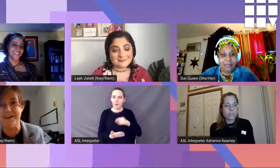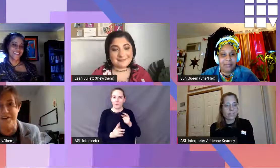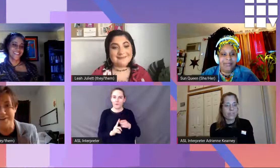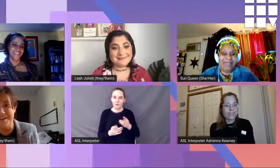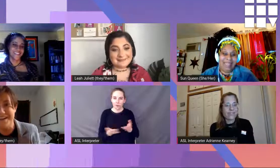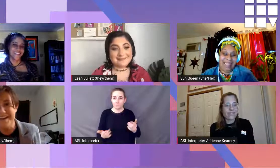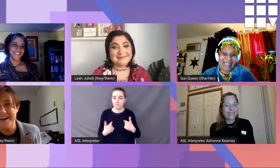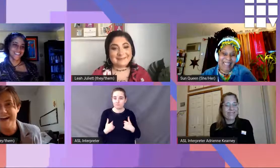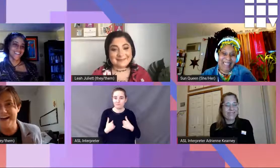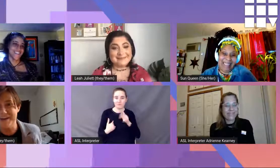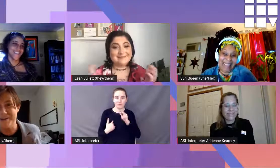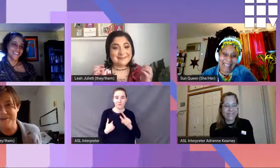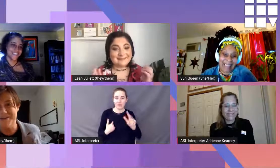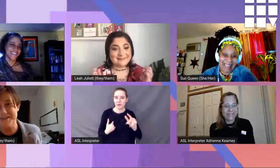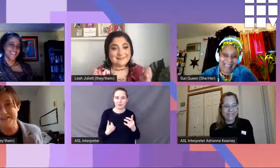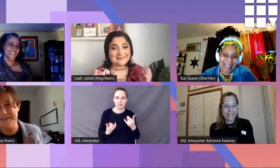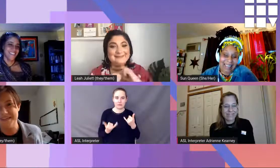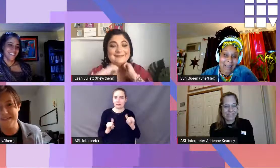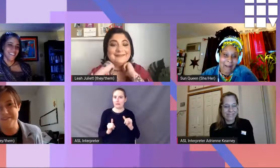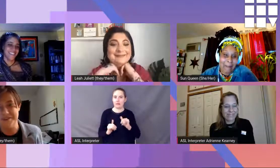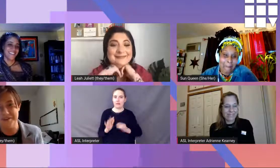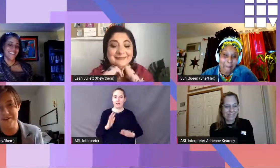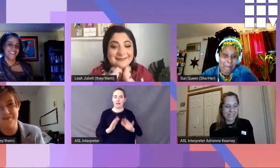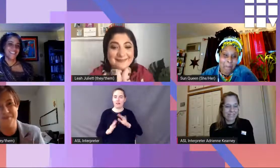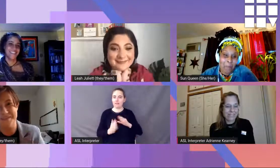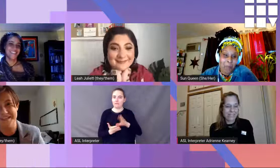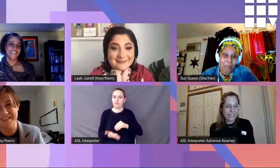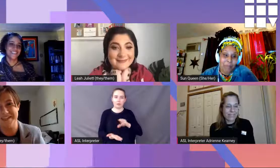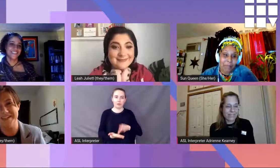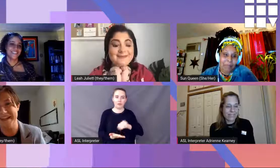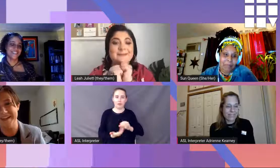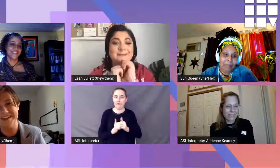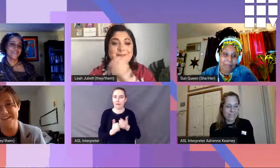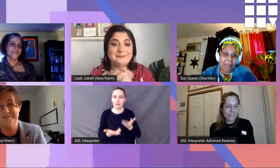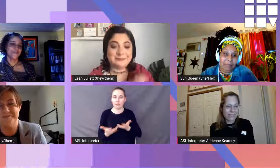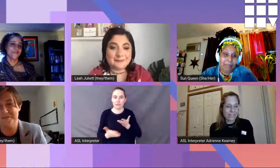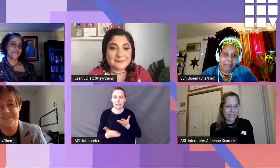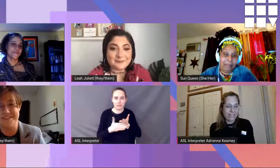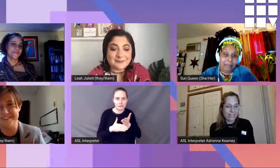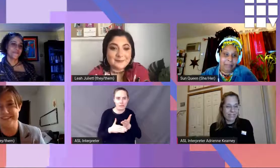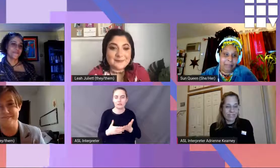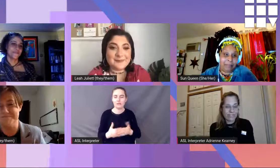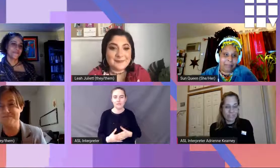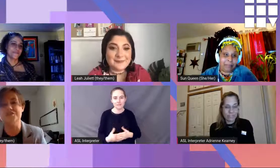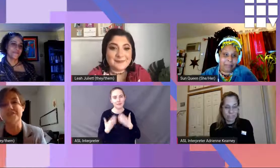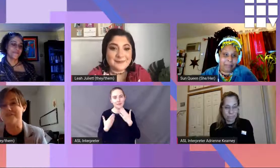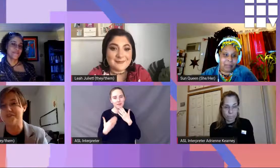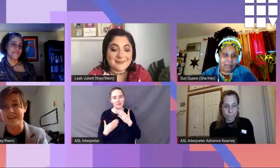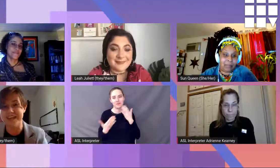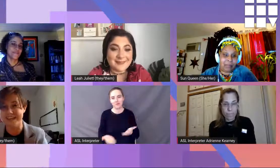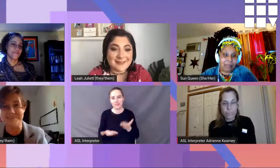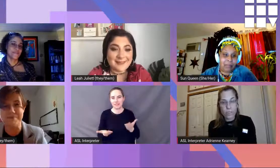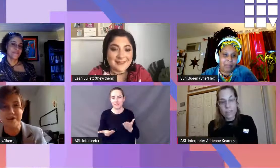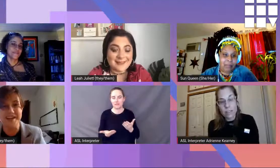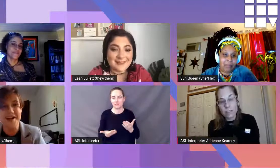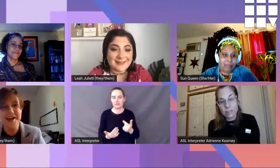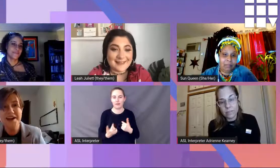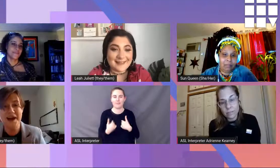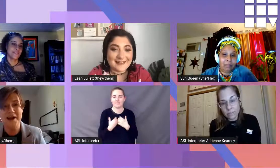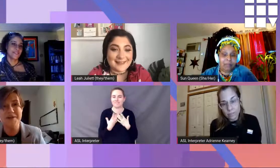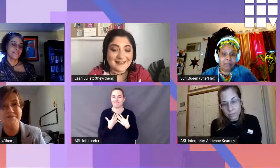shit. So, thank you for being here and for doing this. I'm just gushing at this